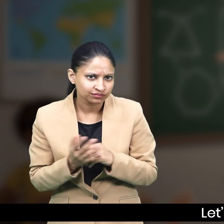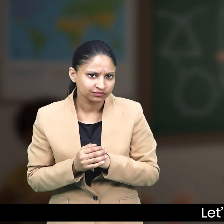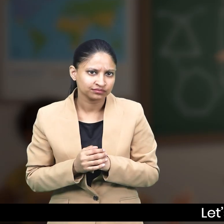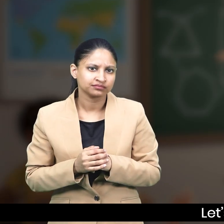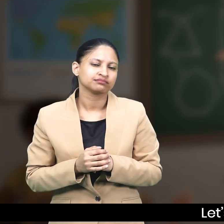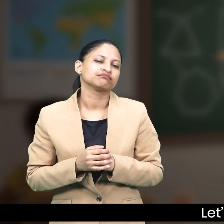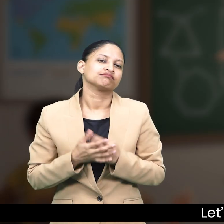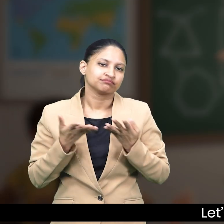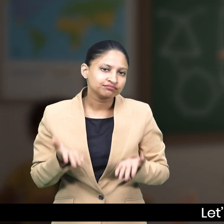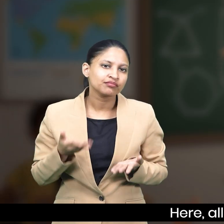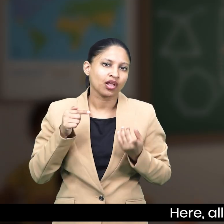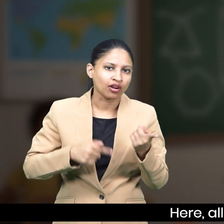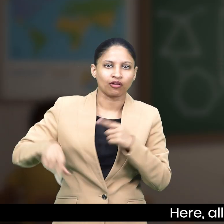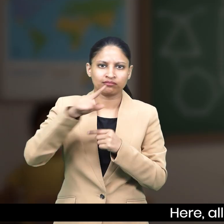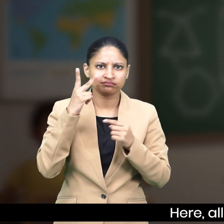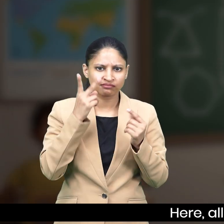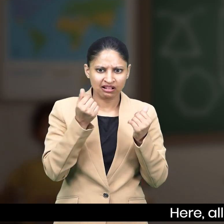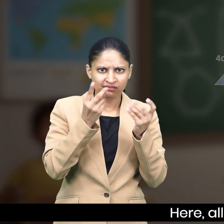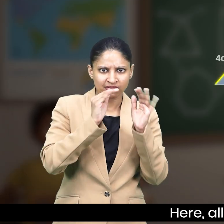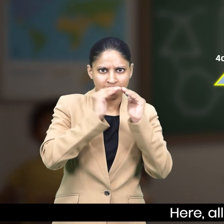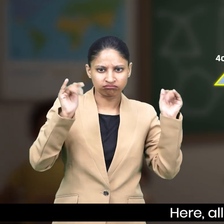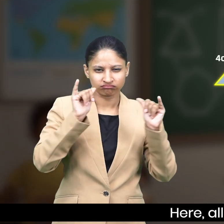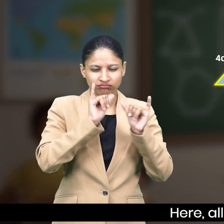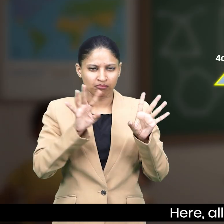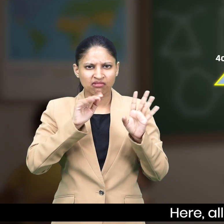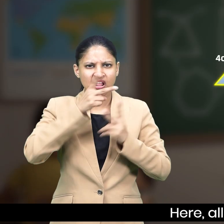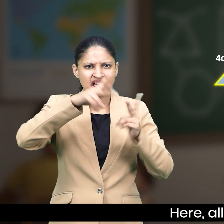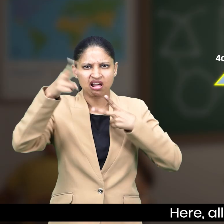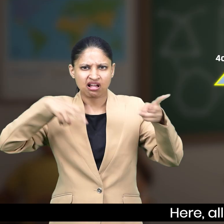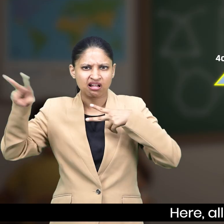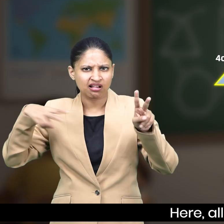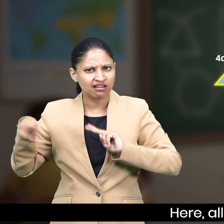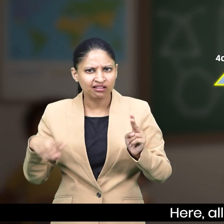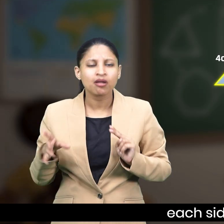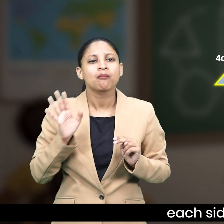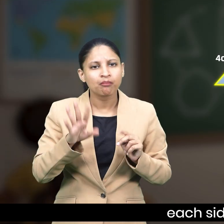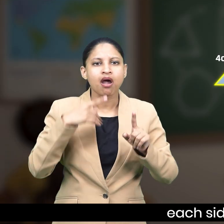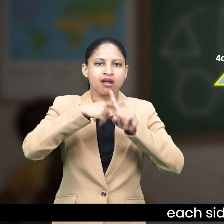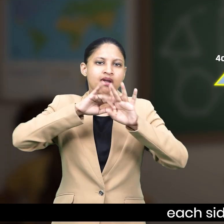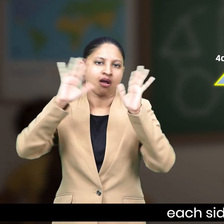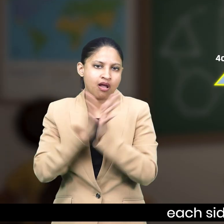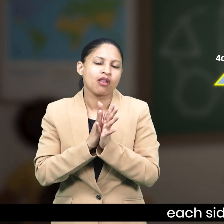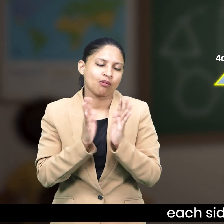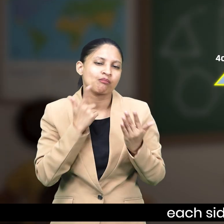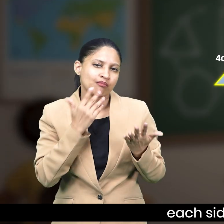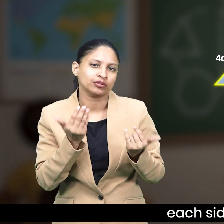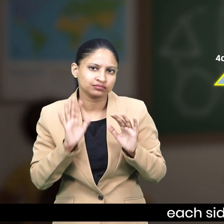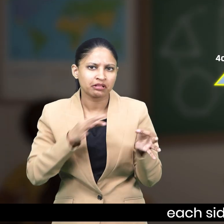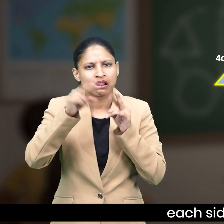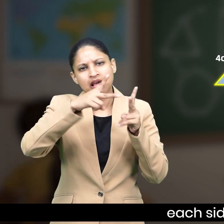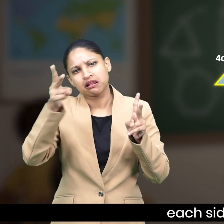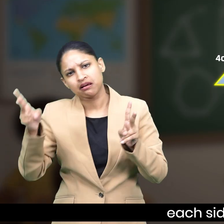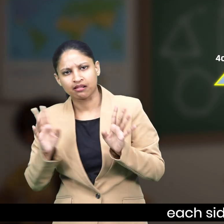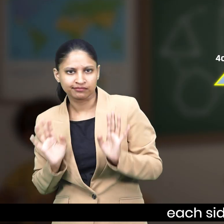the perimeter. Here's all the sides are not equal. Each side has a